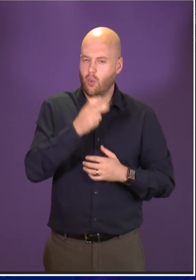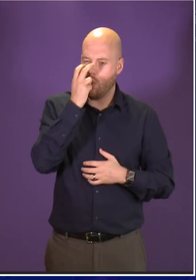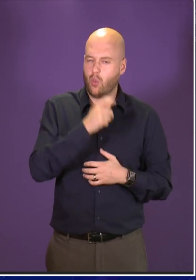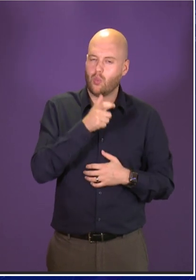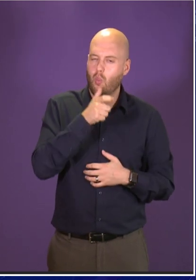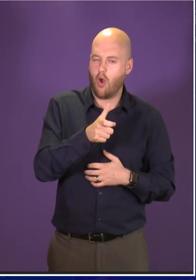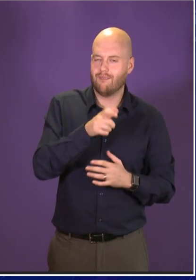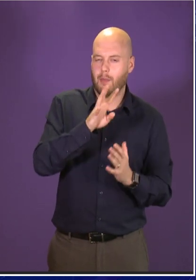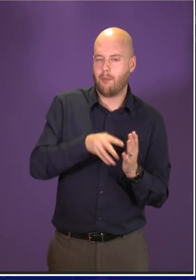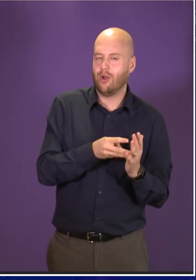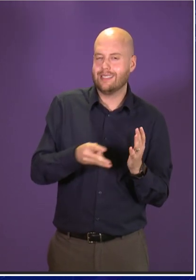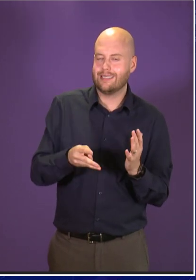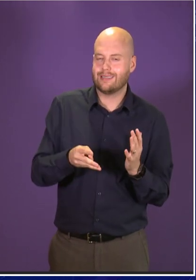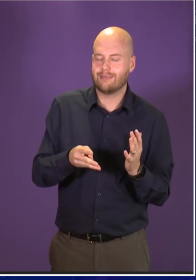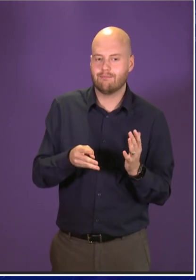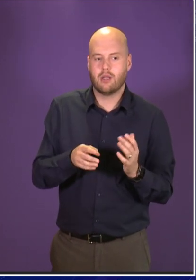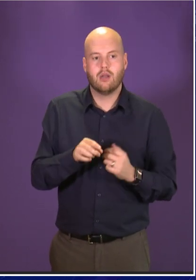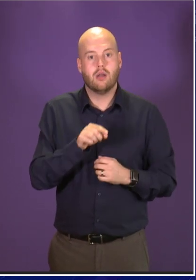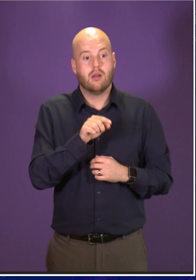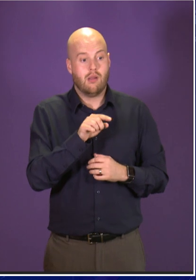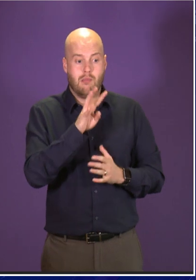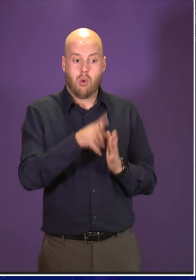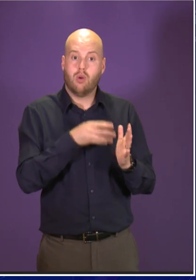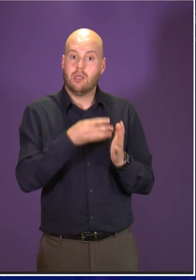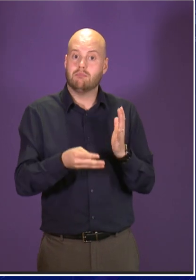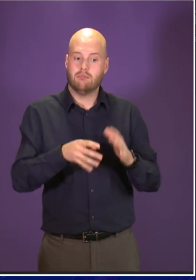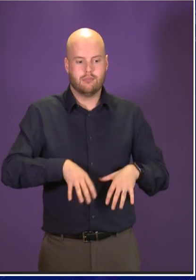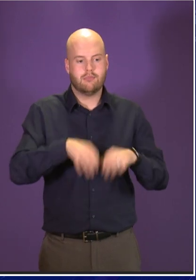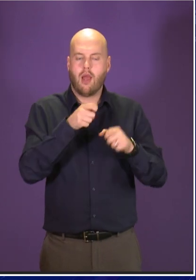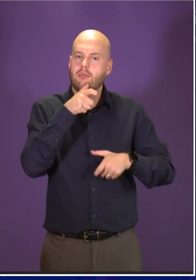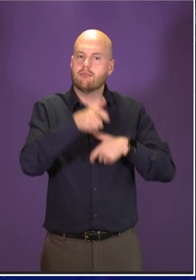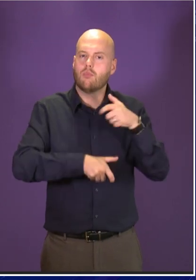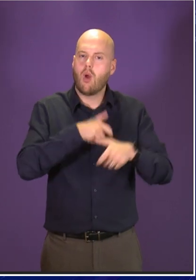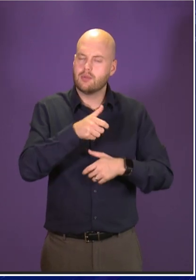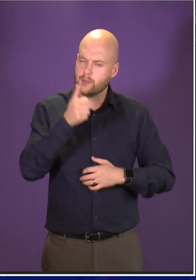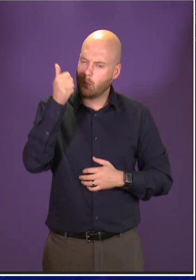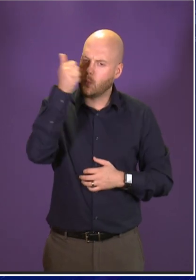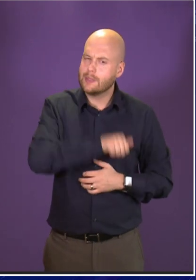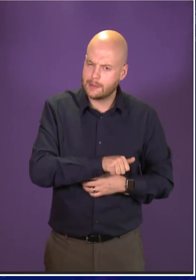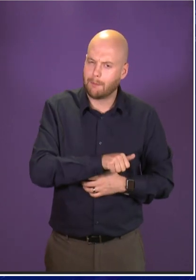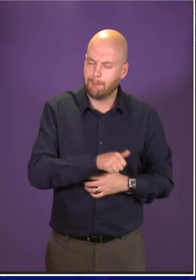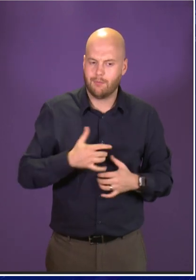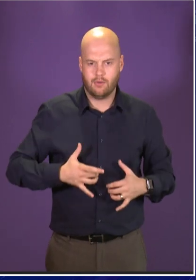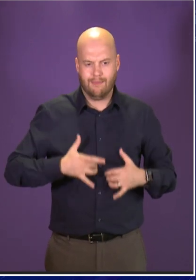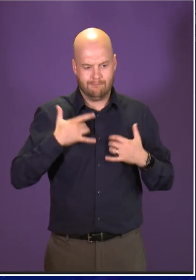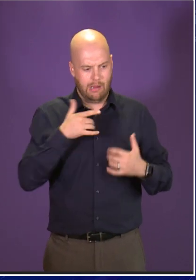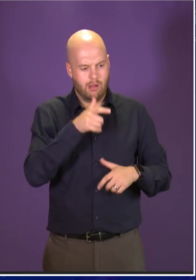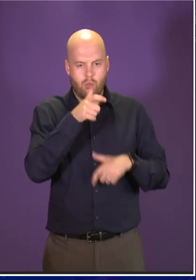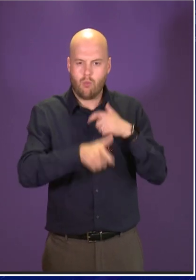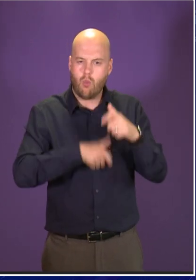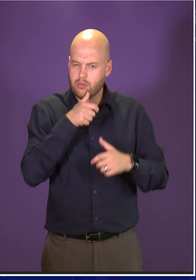poet. The poem begins with these words of wisdom, which I think are a fitting welcome to the